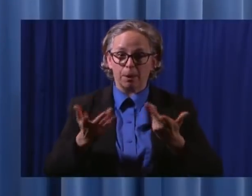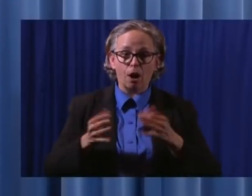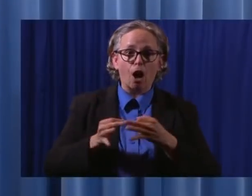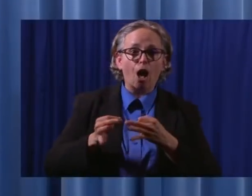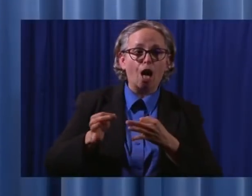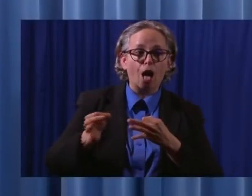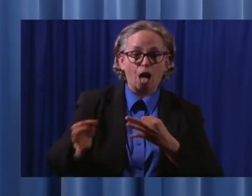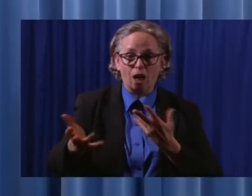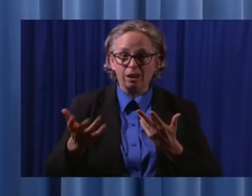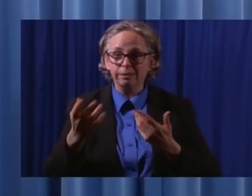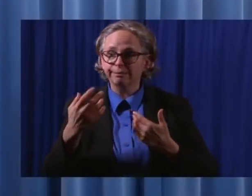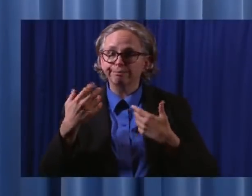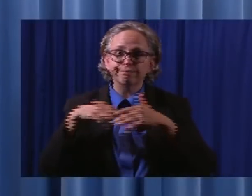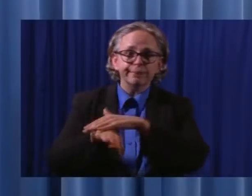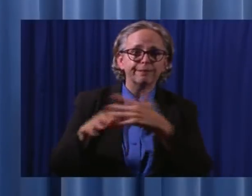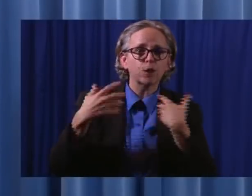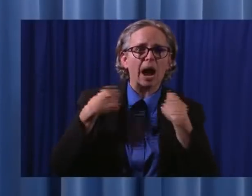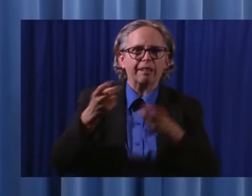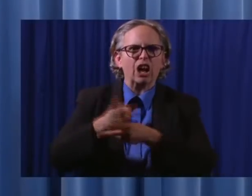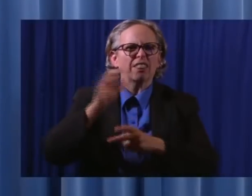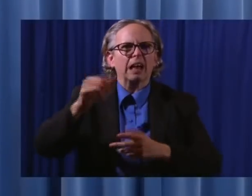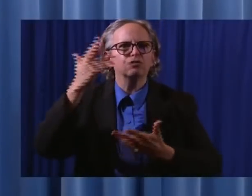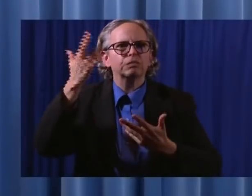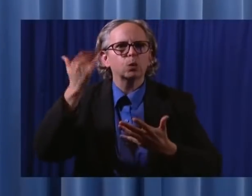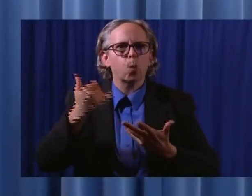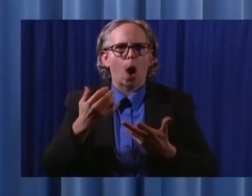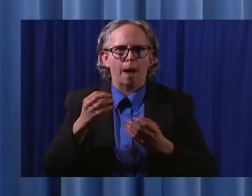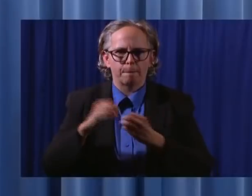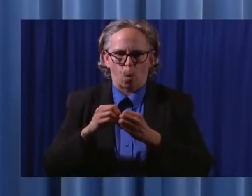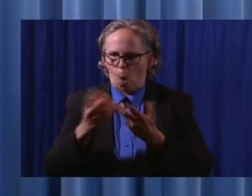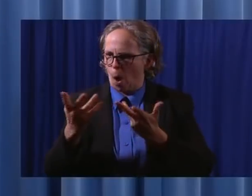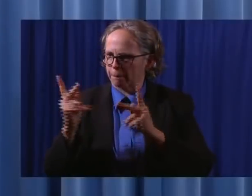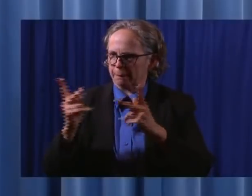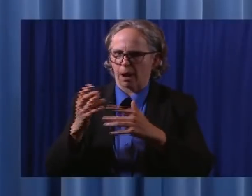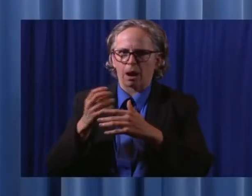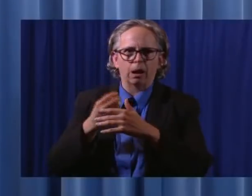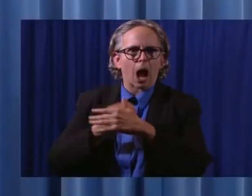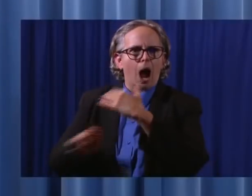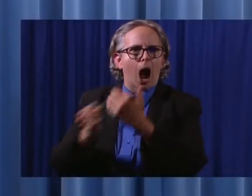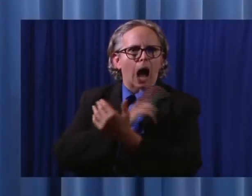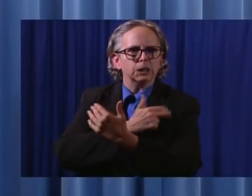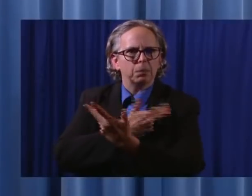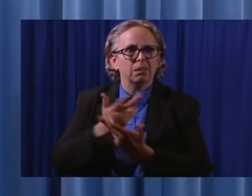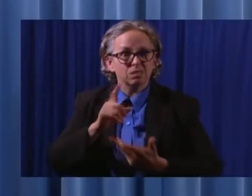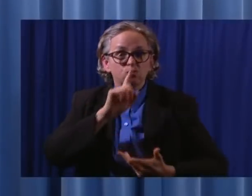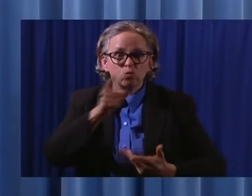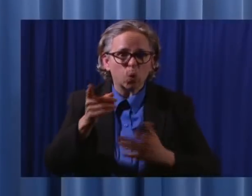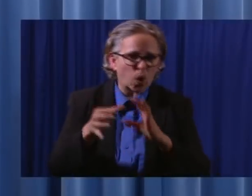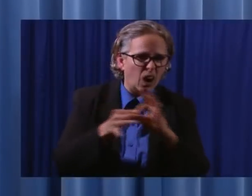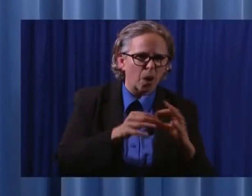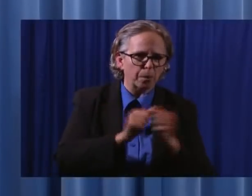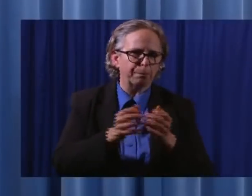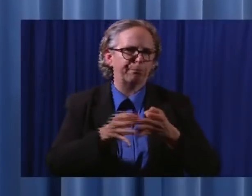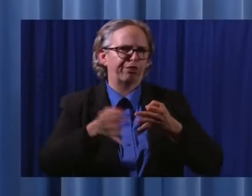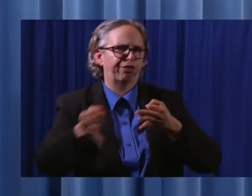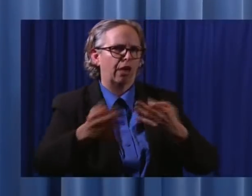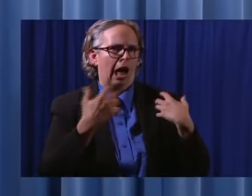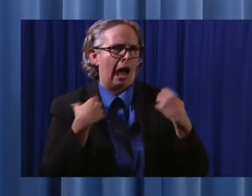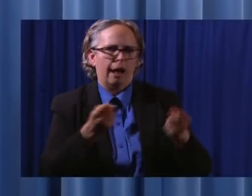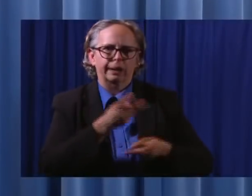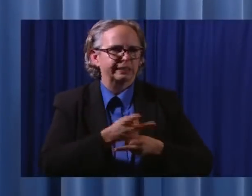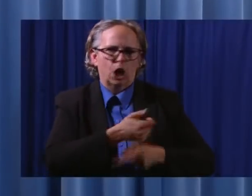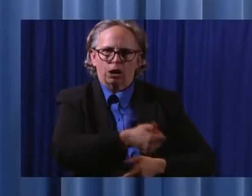you're right in the sense that there are people going into the hospitals for deferred care, and we want them, frankly, to do more of